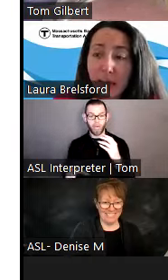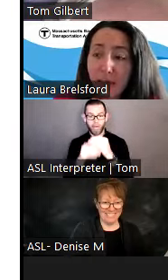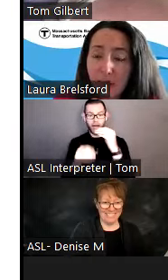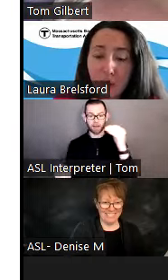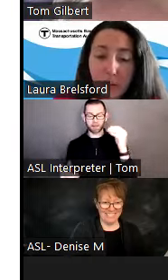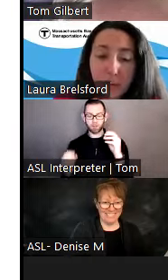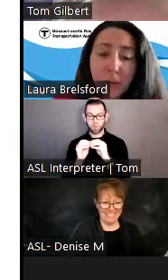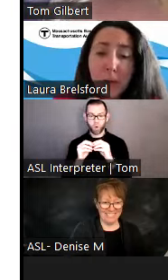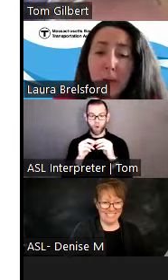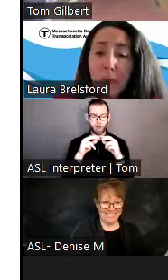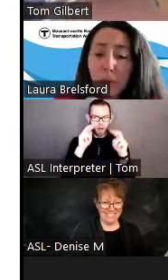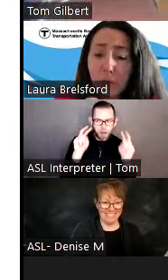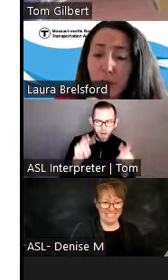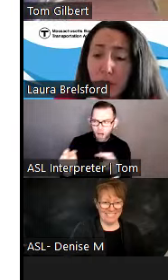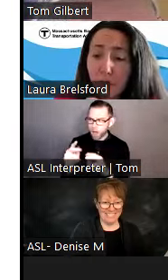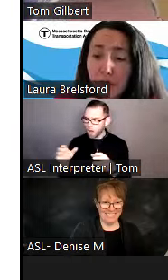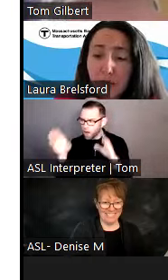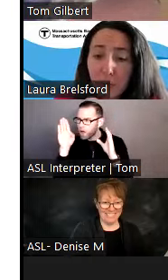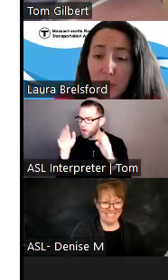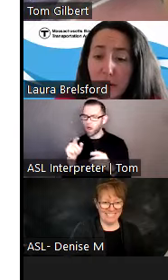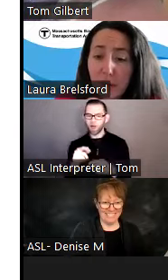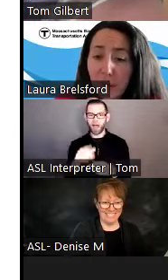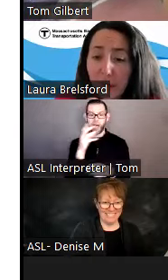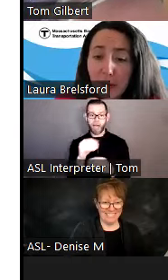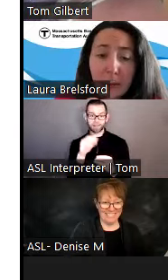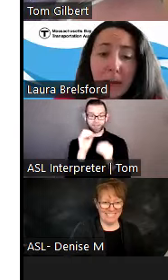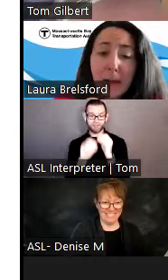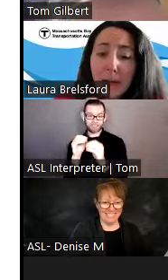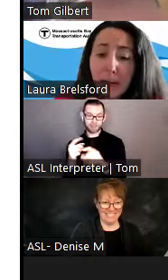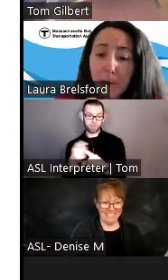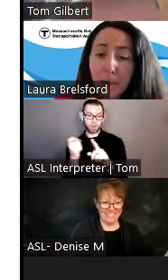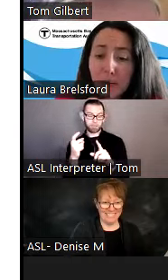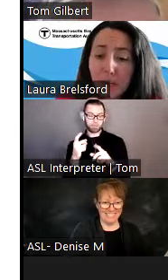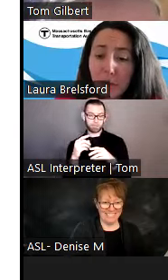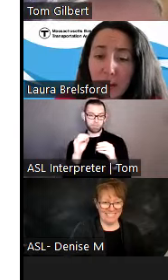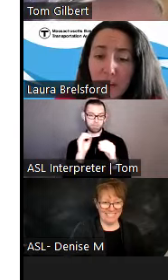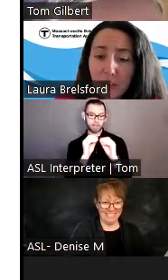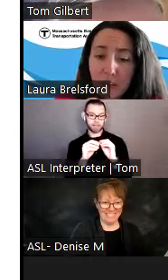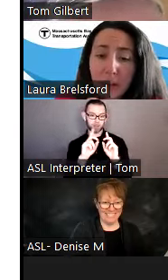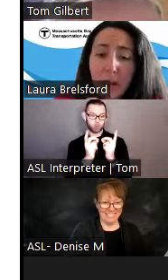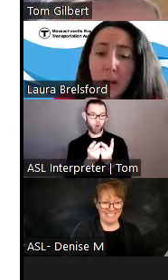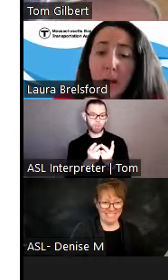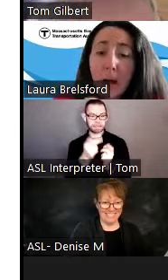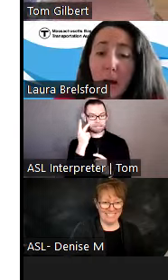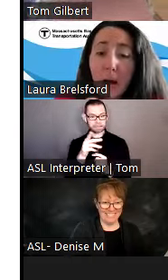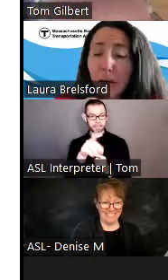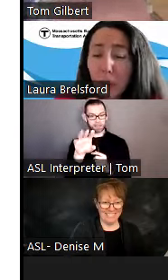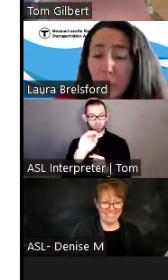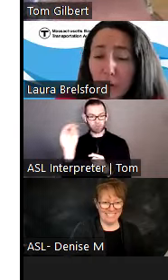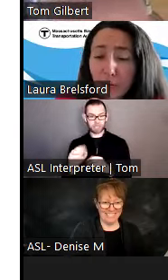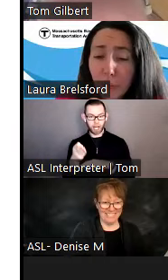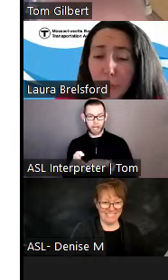the attention from vehicle maintenance, we are now headed in a positive direction.